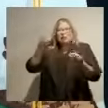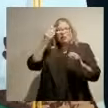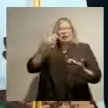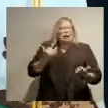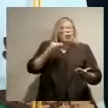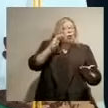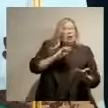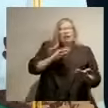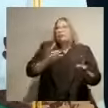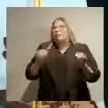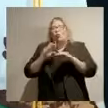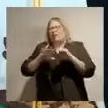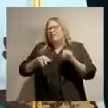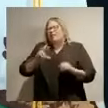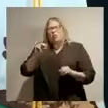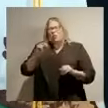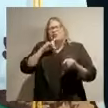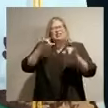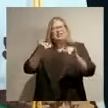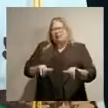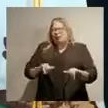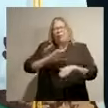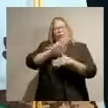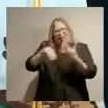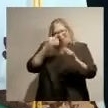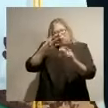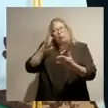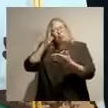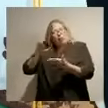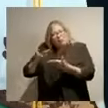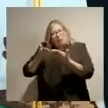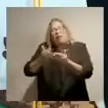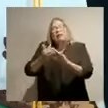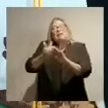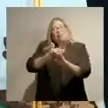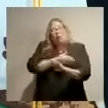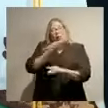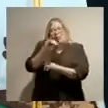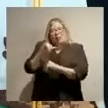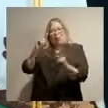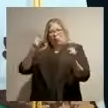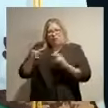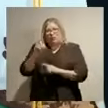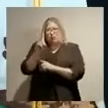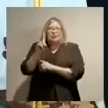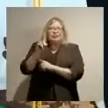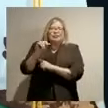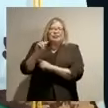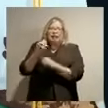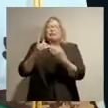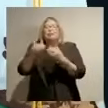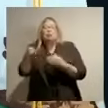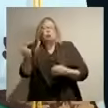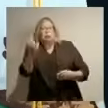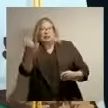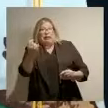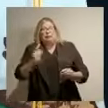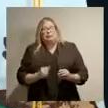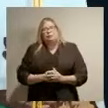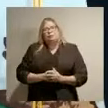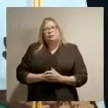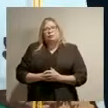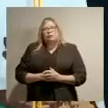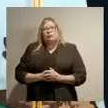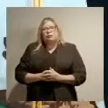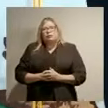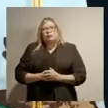provided or the process, and it will all be provided by the May revision date of Tuesday.